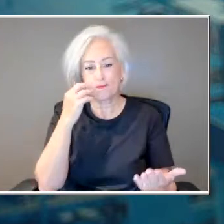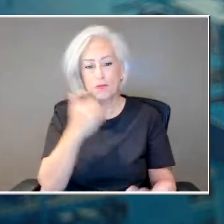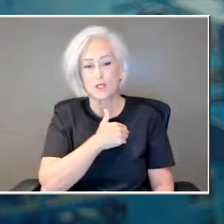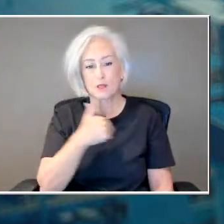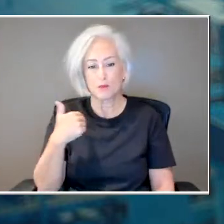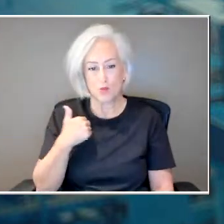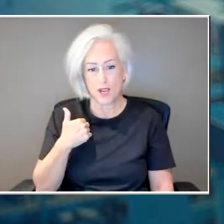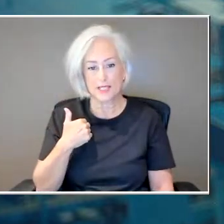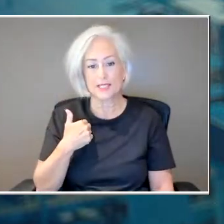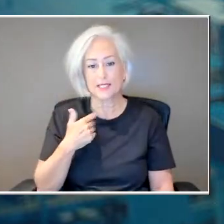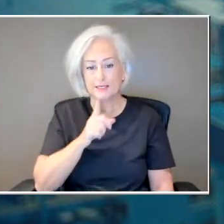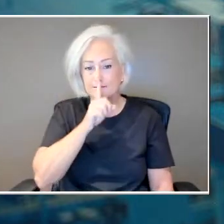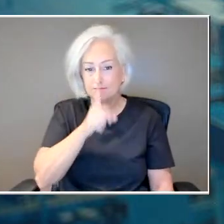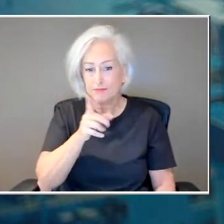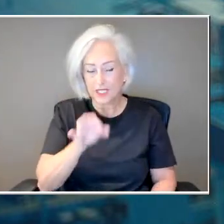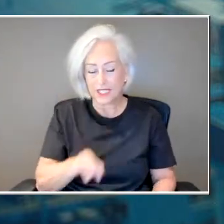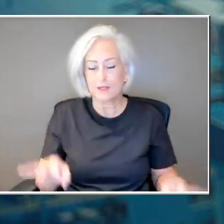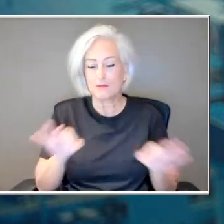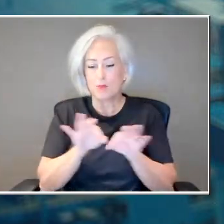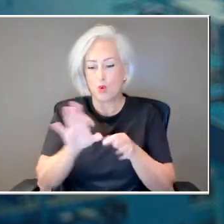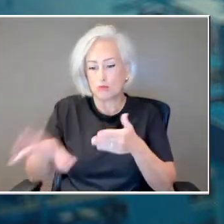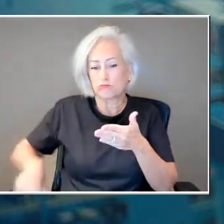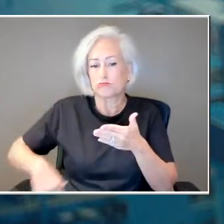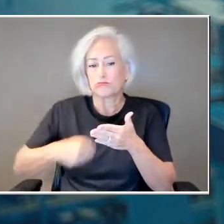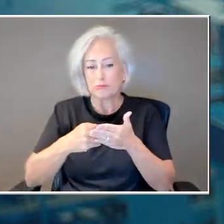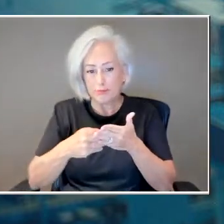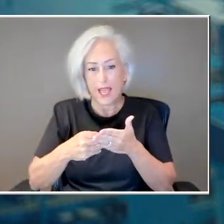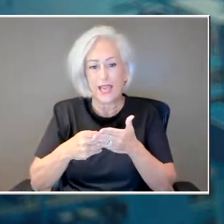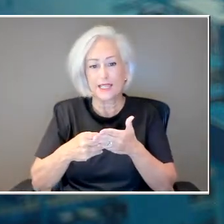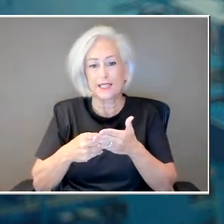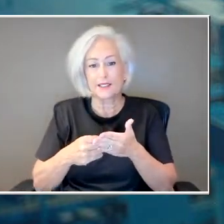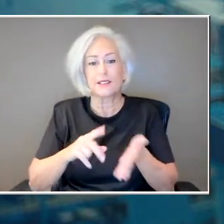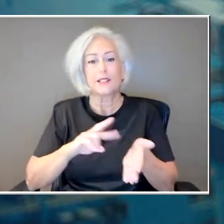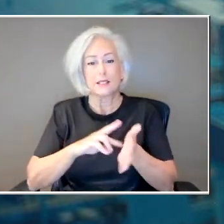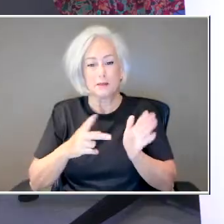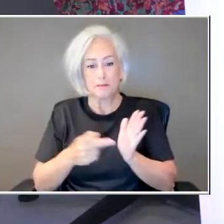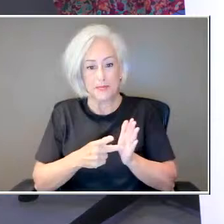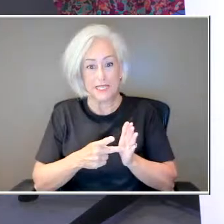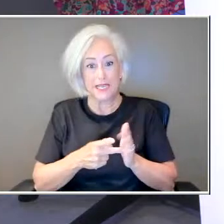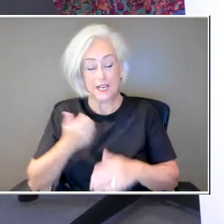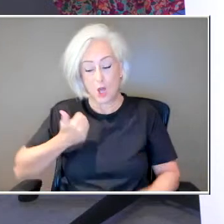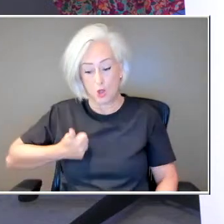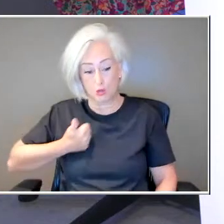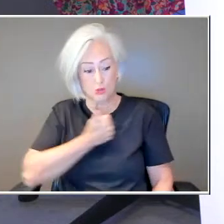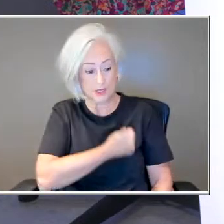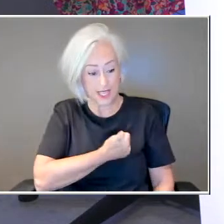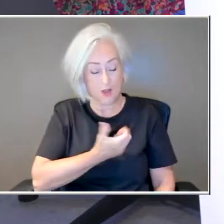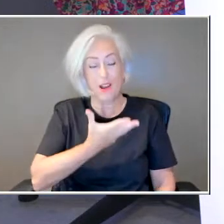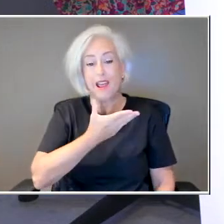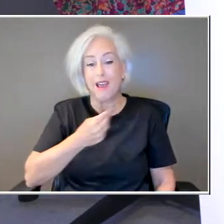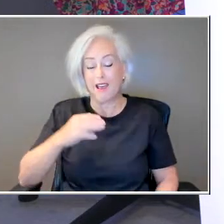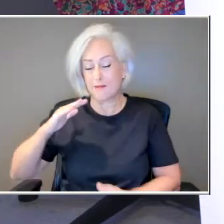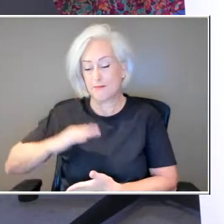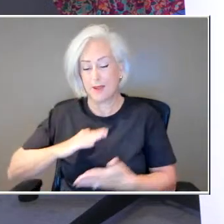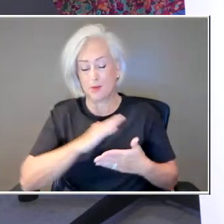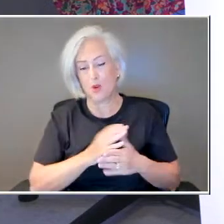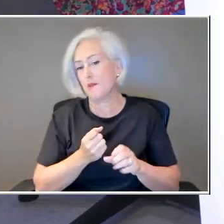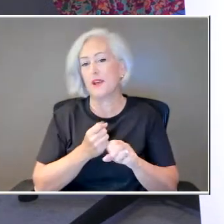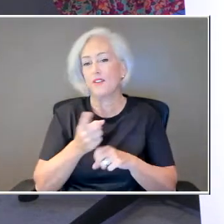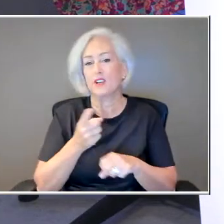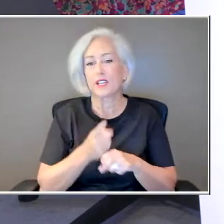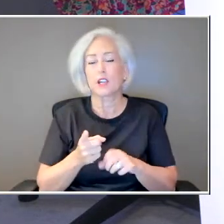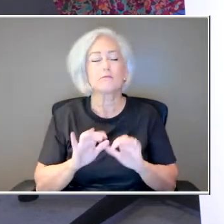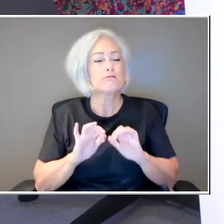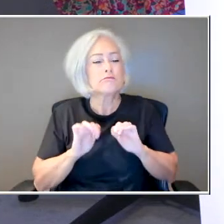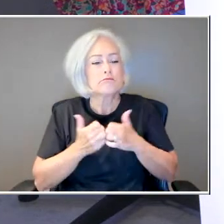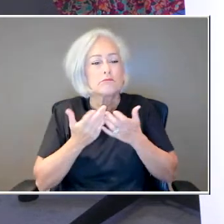important. At minimum, getting an ultrasound when you get your mammogram every year. How important was that dense breast notification, you know,